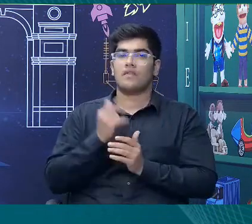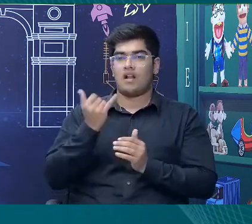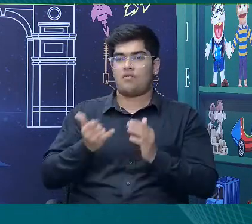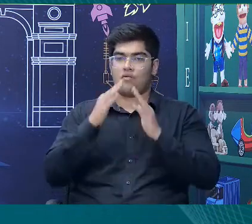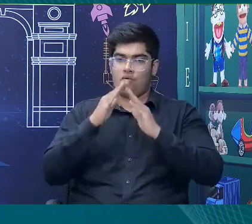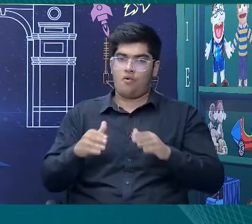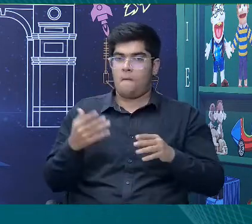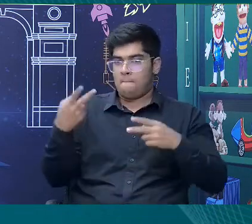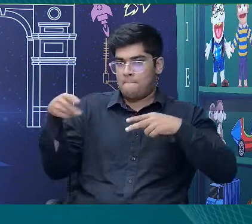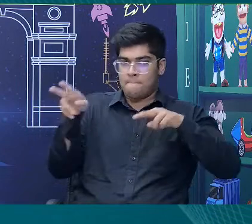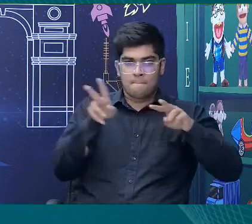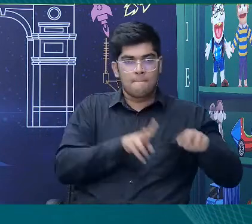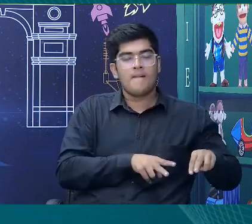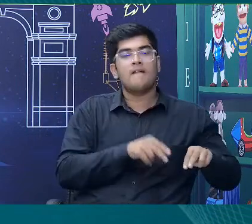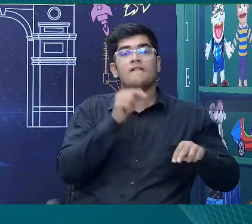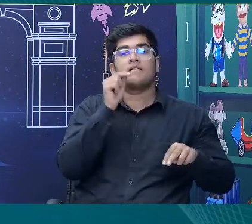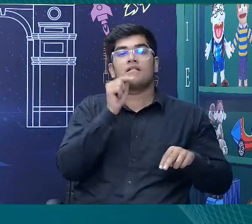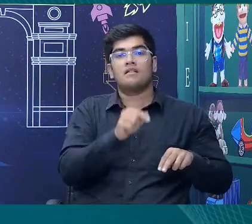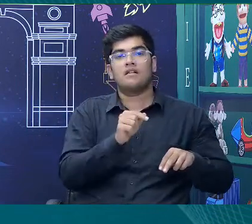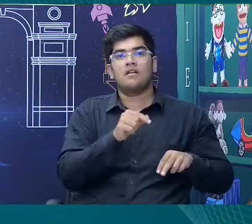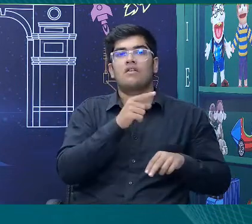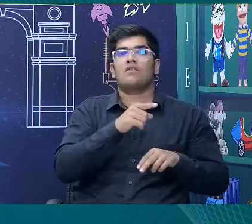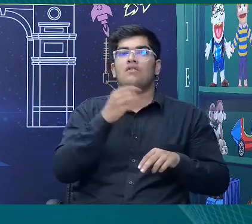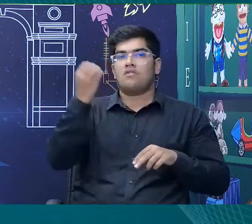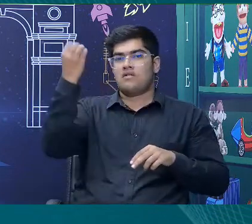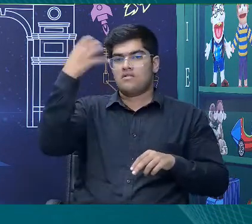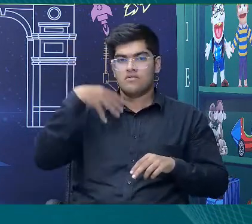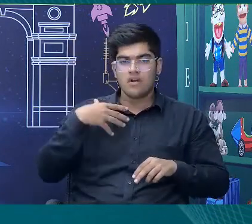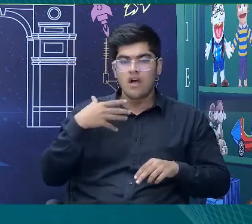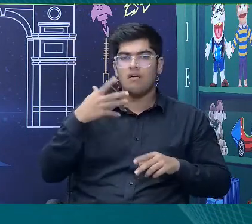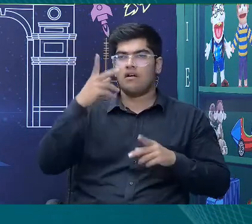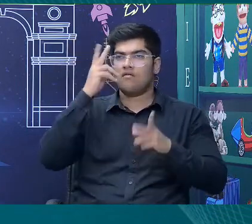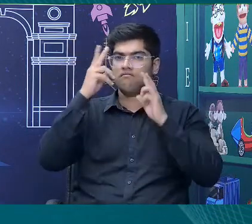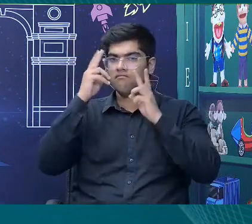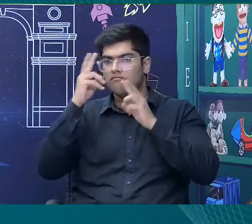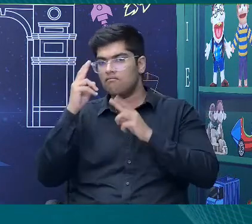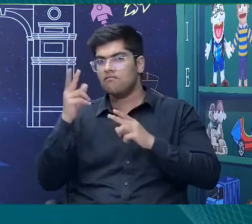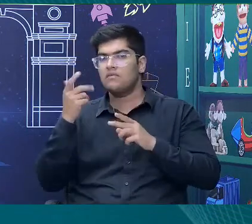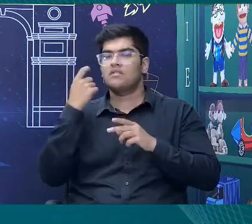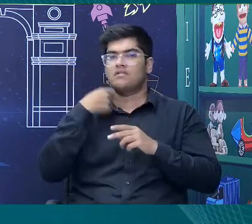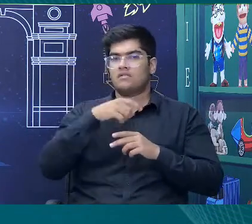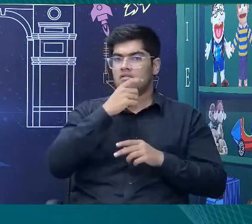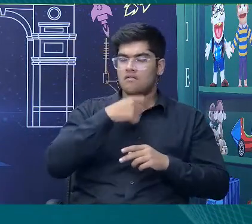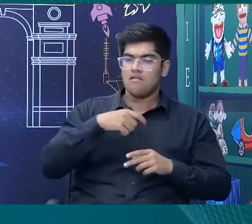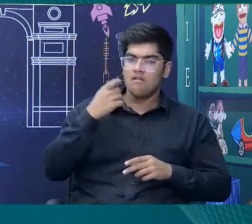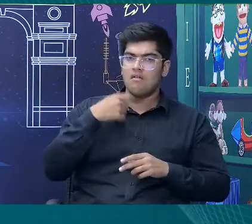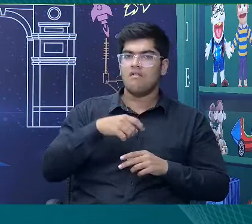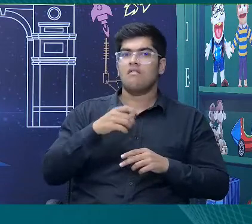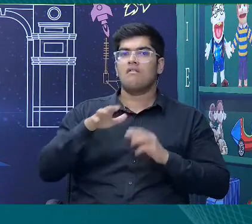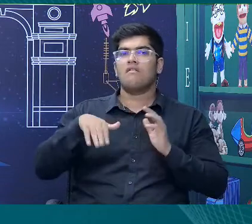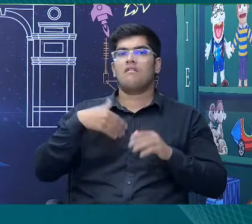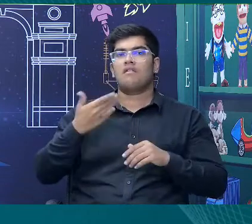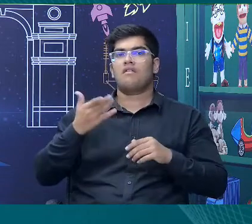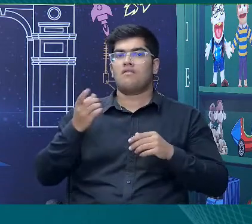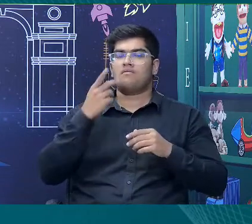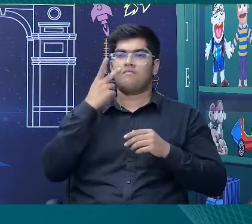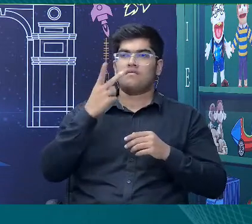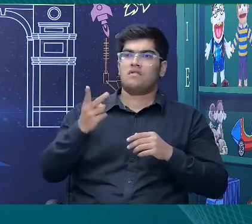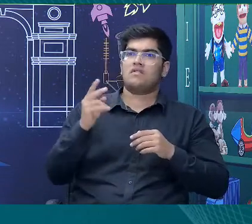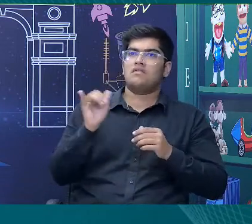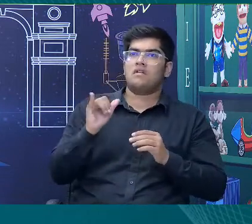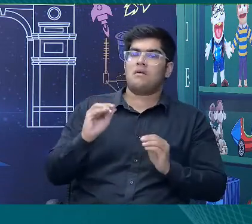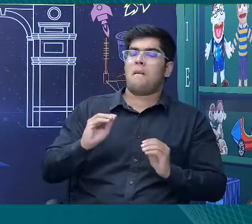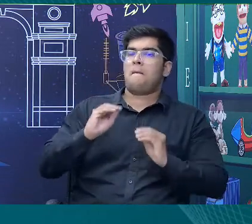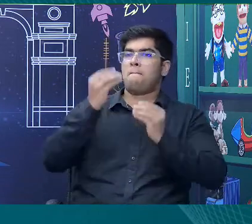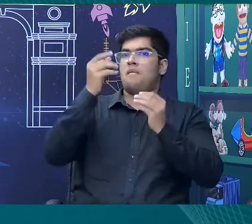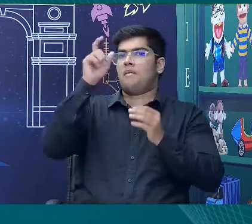they have this guy to, you know, they get this guy to shower, to get a haircut, to, you know, shave his face. Now he's looking a lot